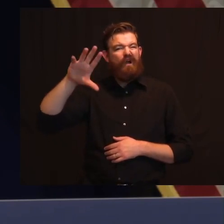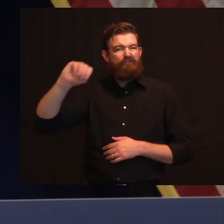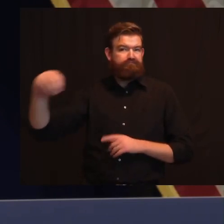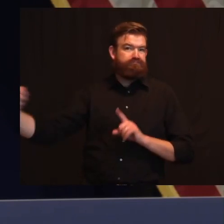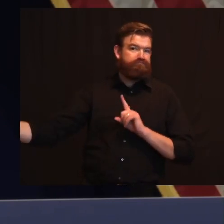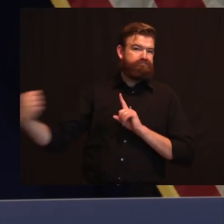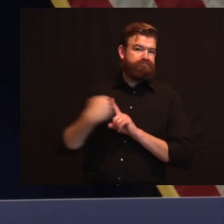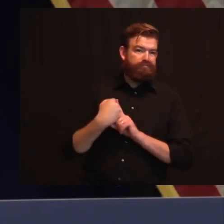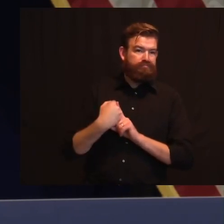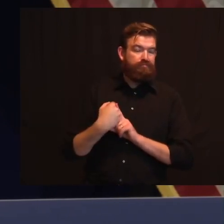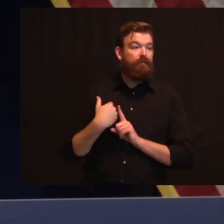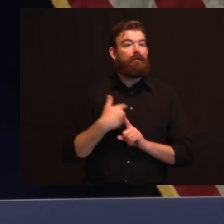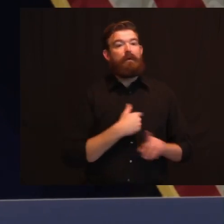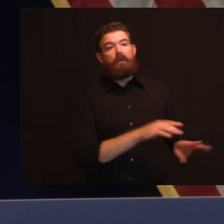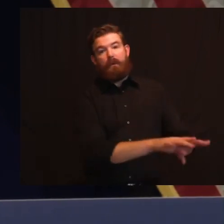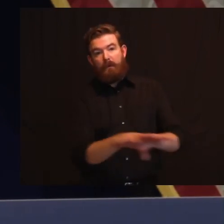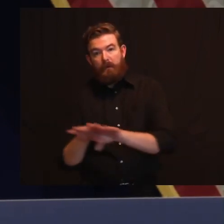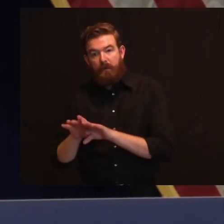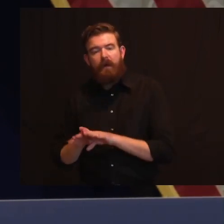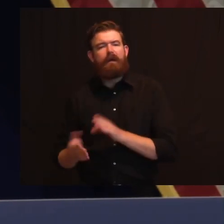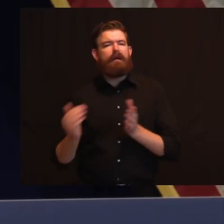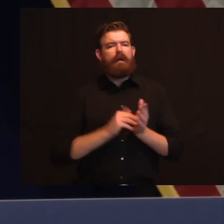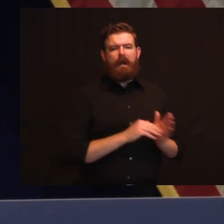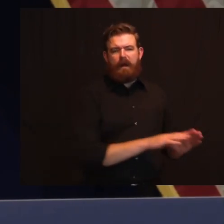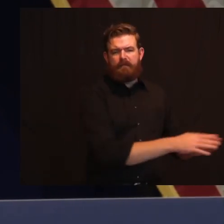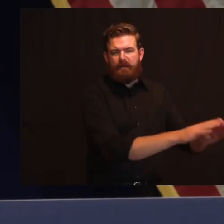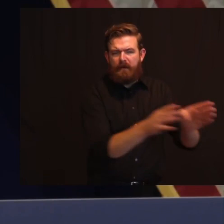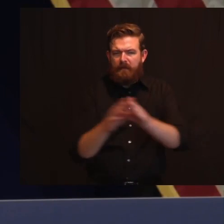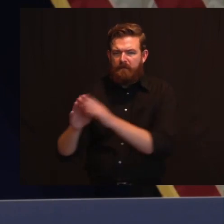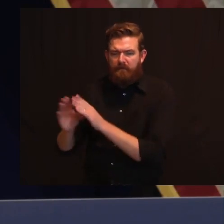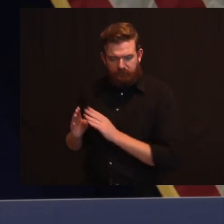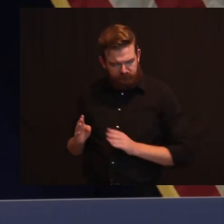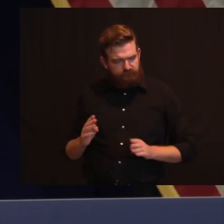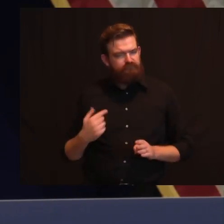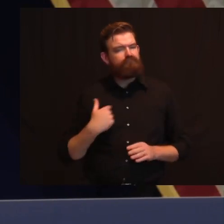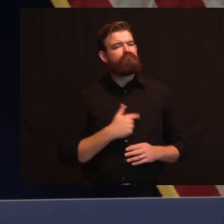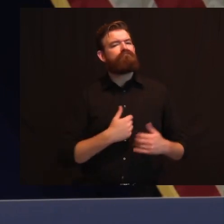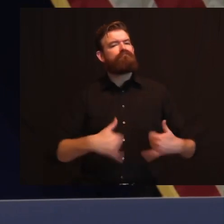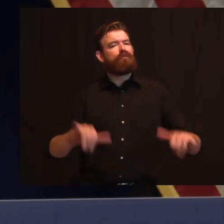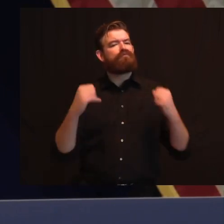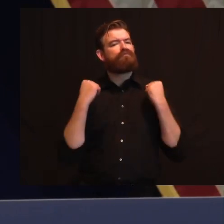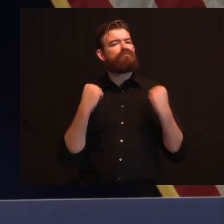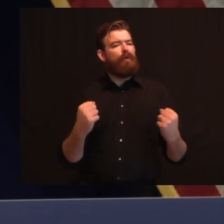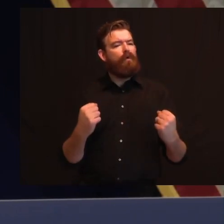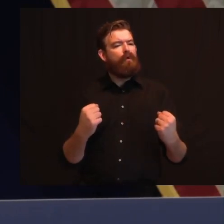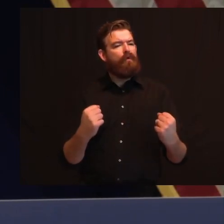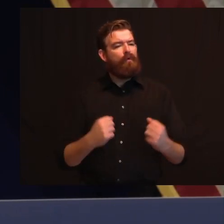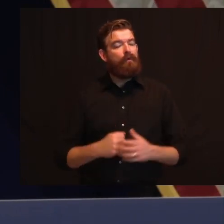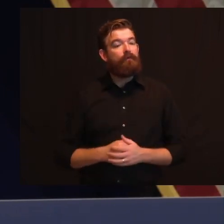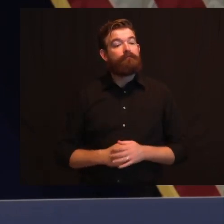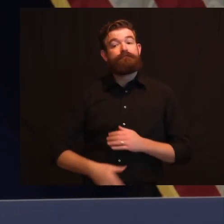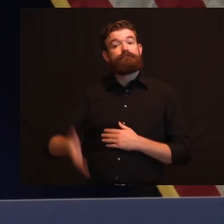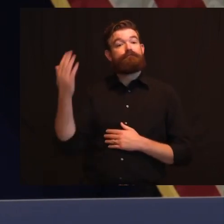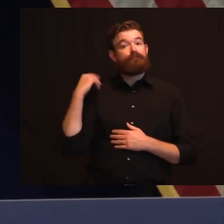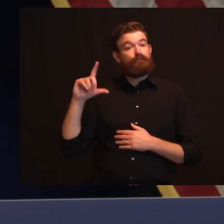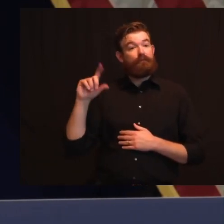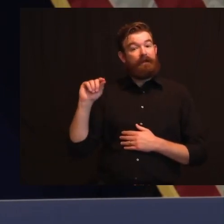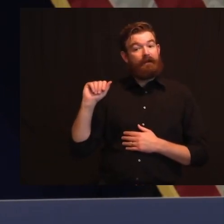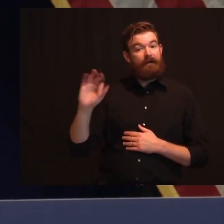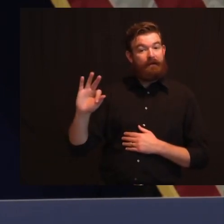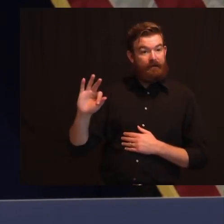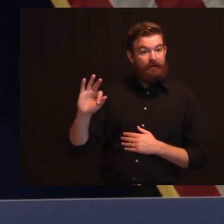In 2019, for reference, we processed an average 240,000 transactions per week. In